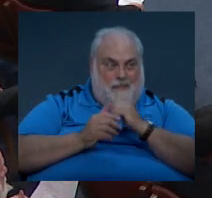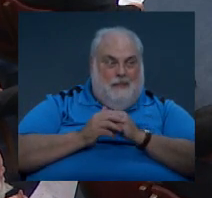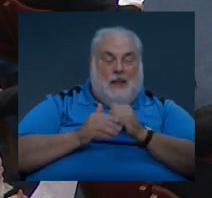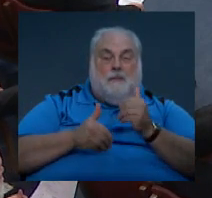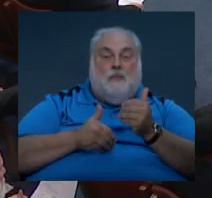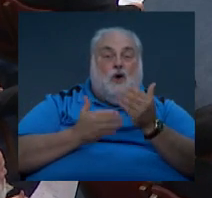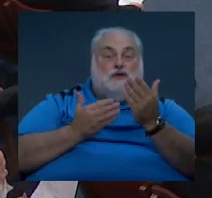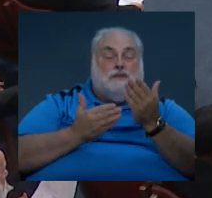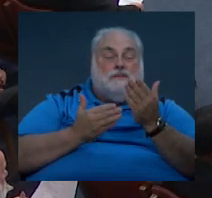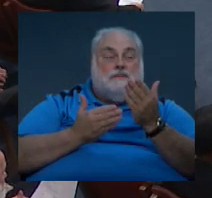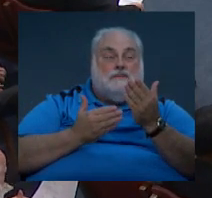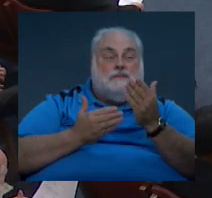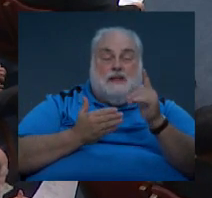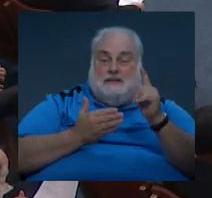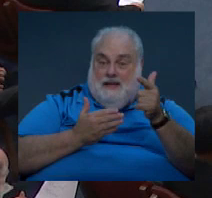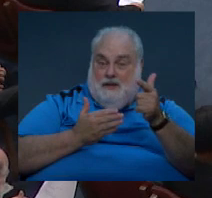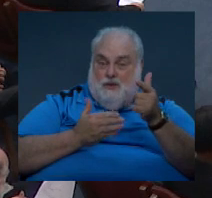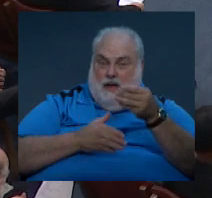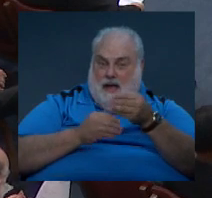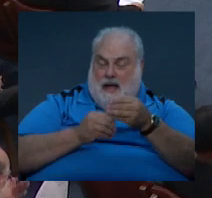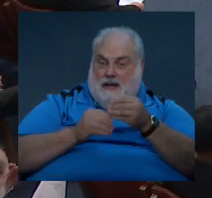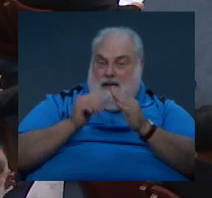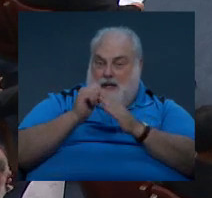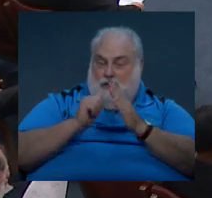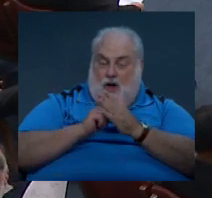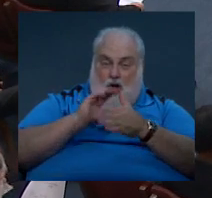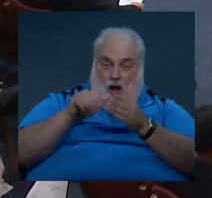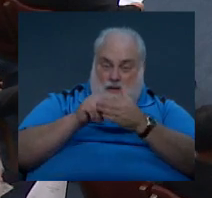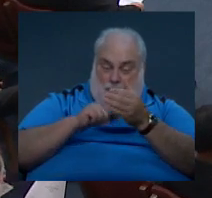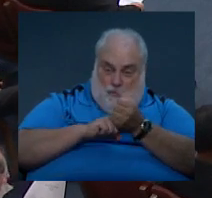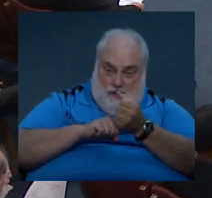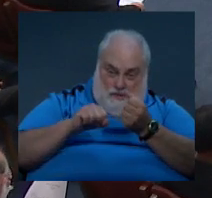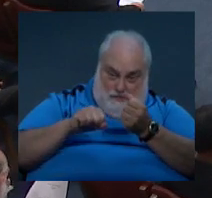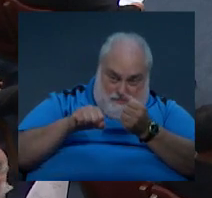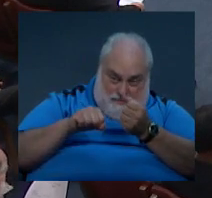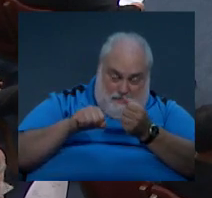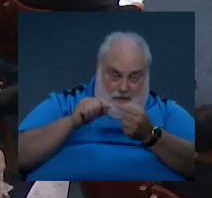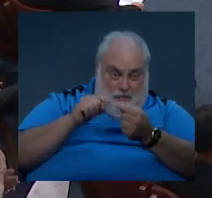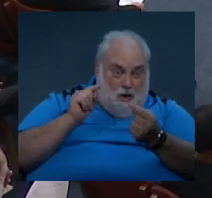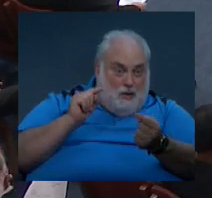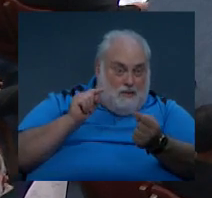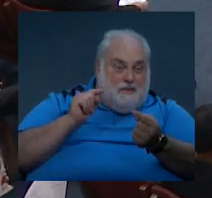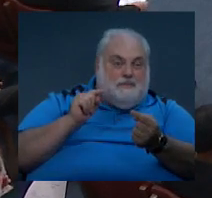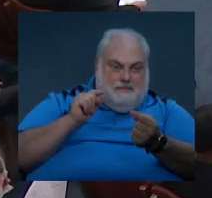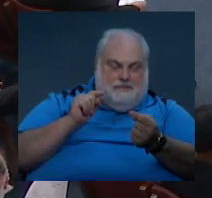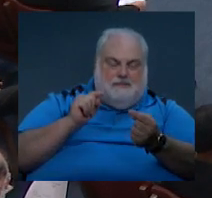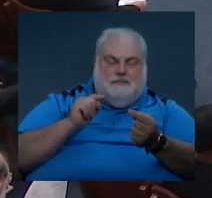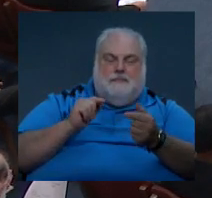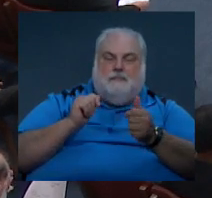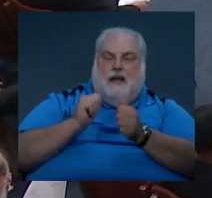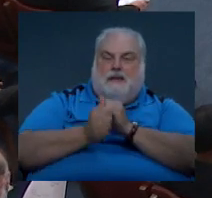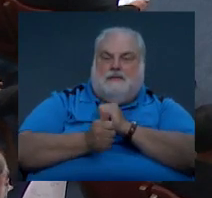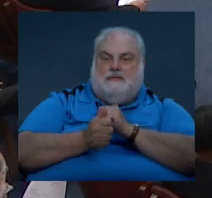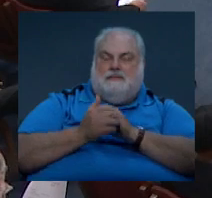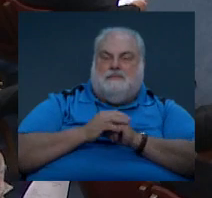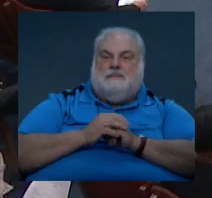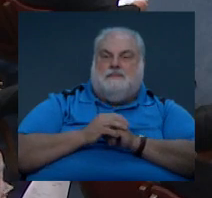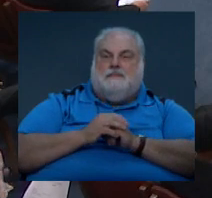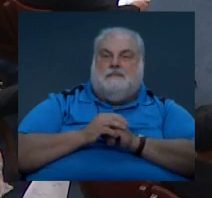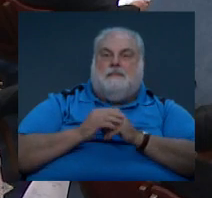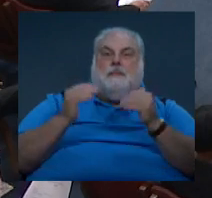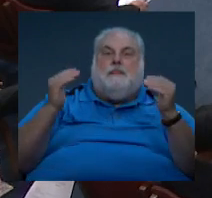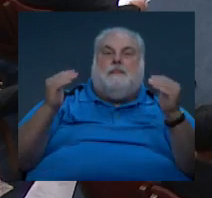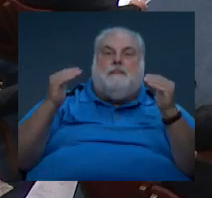Is there a motion? There's a motion and second to add the item to the agenda. All those in favor, please say aye. All those opposed, please say nay. Motion passes.